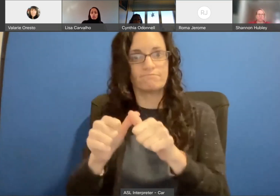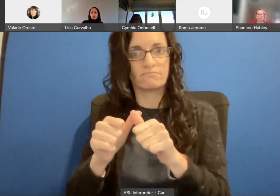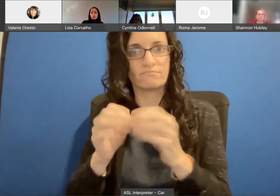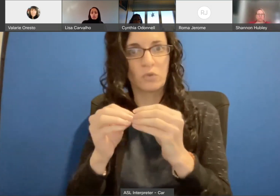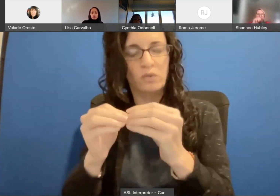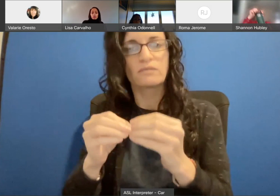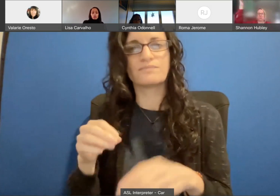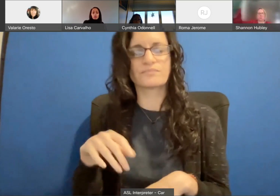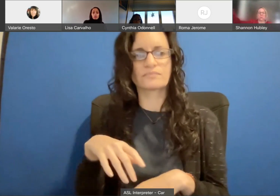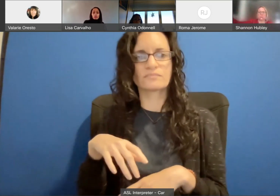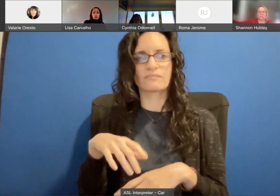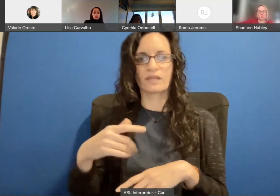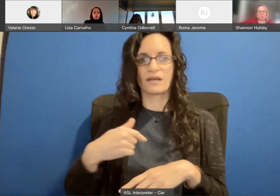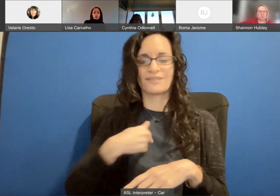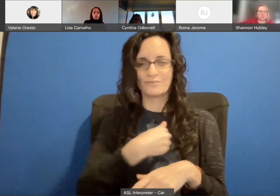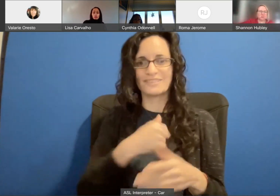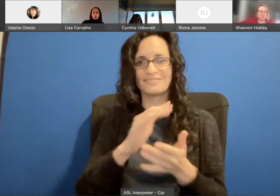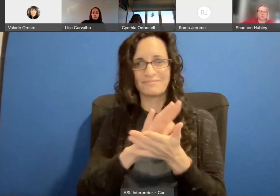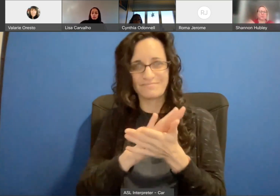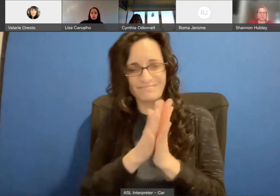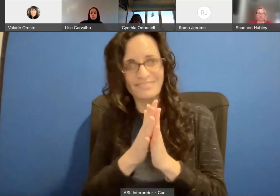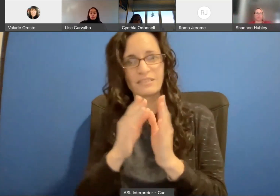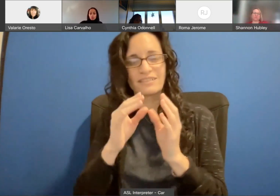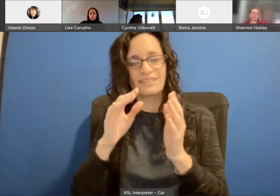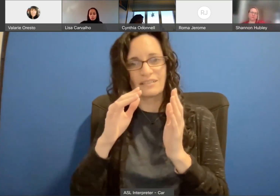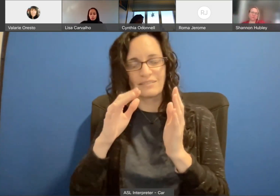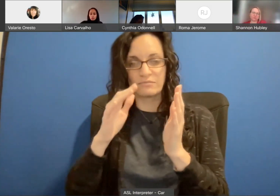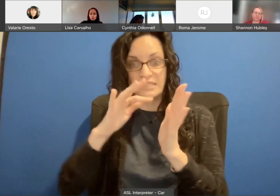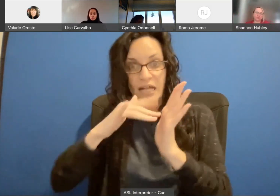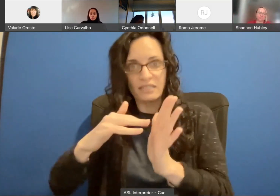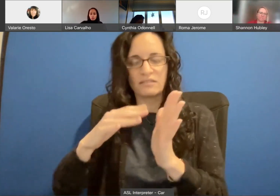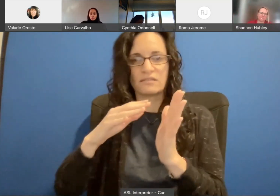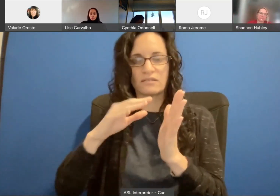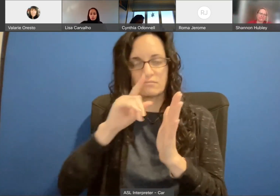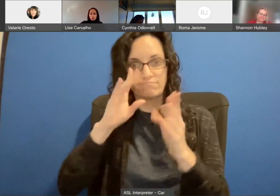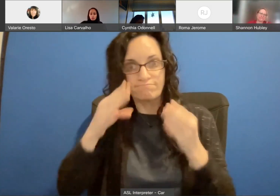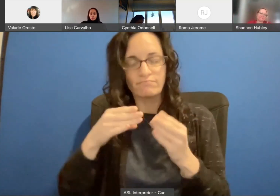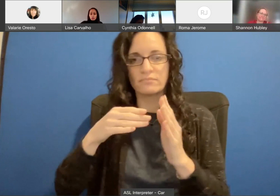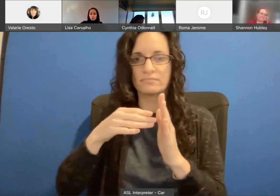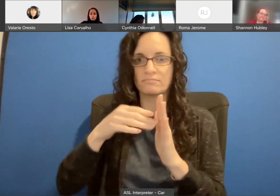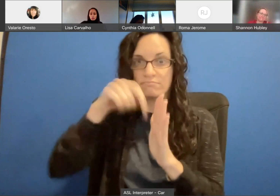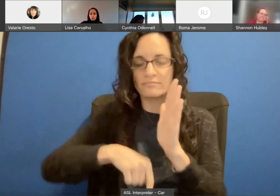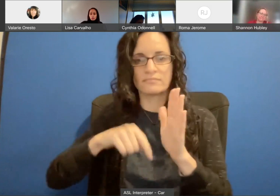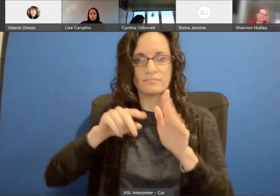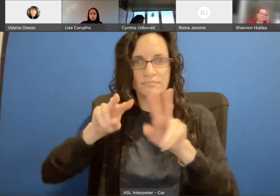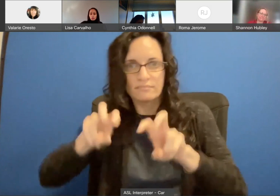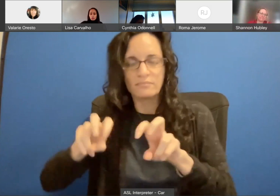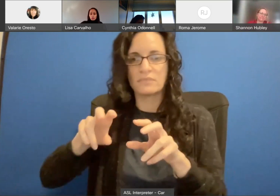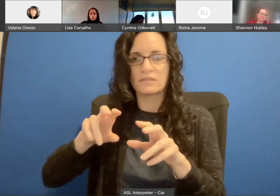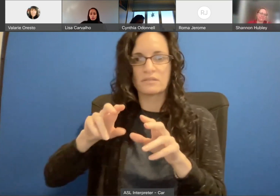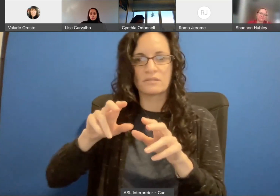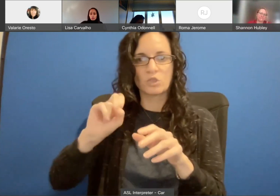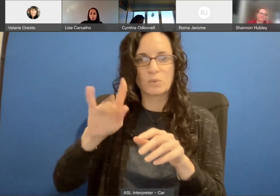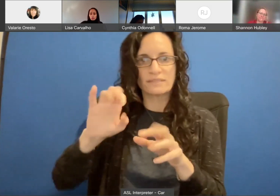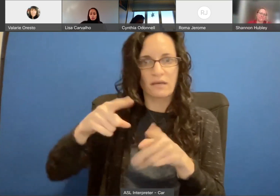become suicidologists together today and next week, we really want to develop this empathy for the suicidal wish